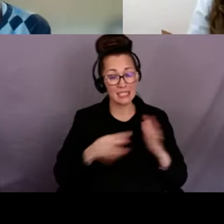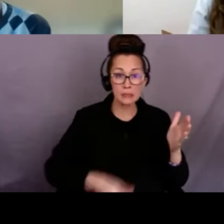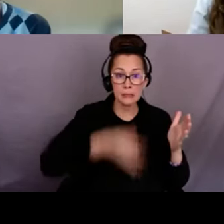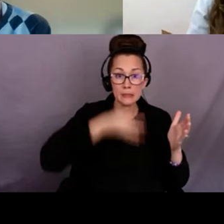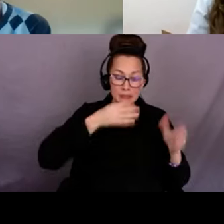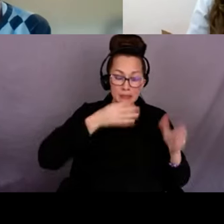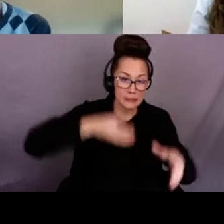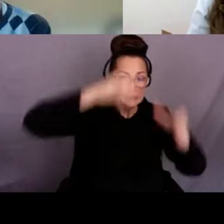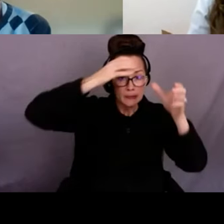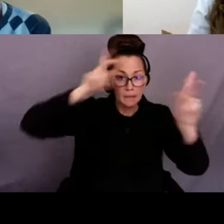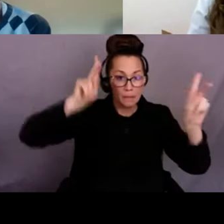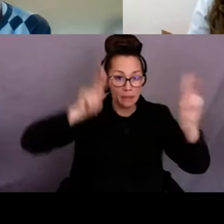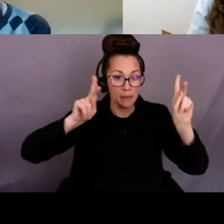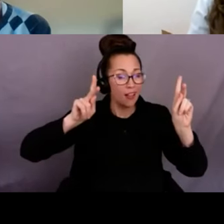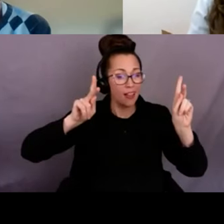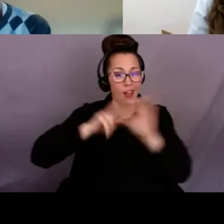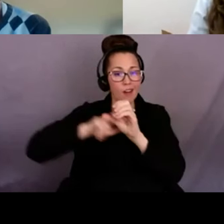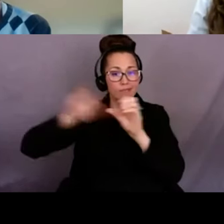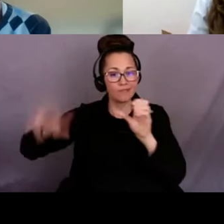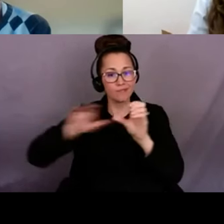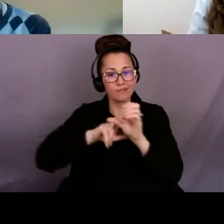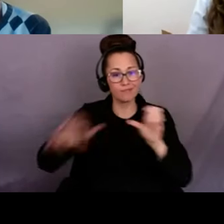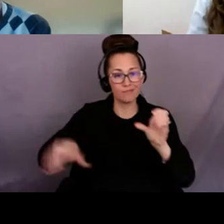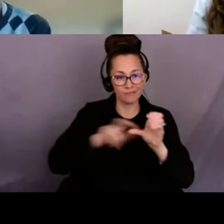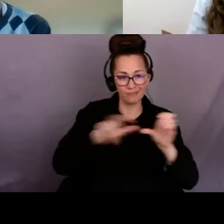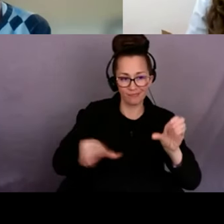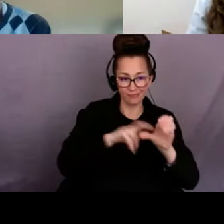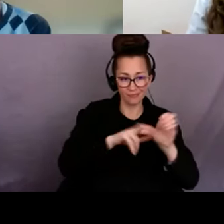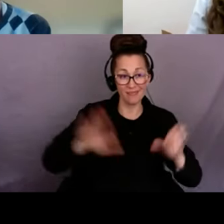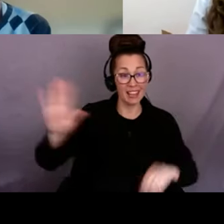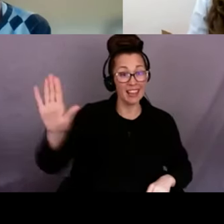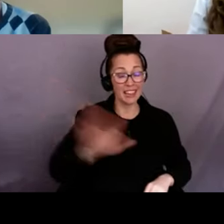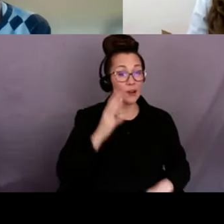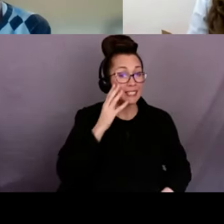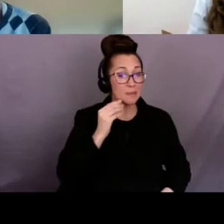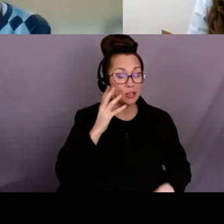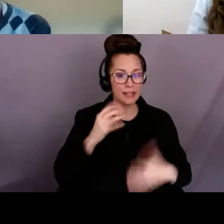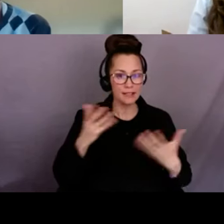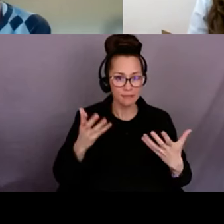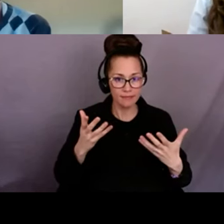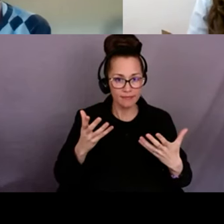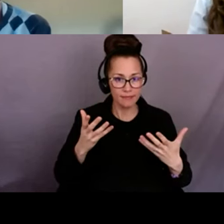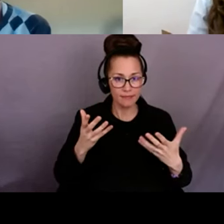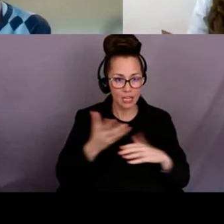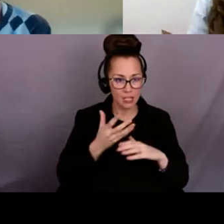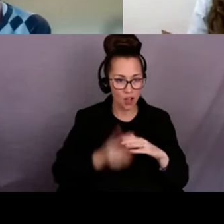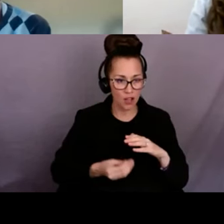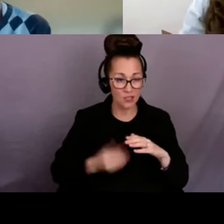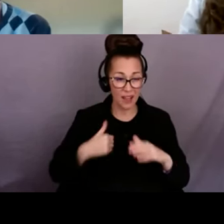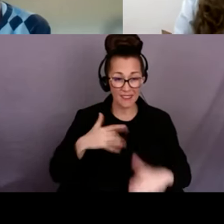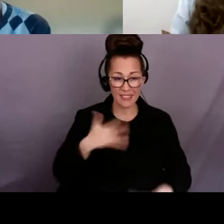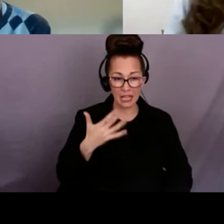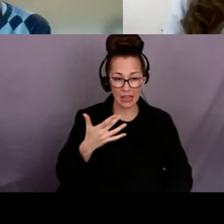knowledgeable, and dedicated people with widespread loss of job lines. And, you know, I've called it the brain